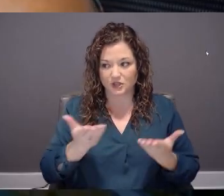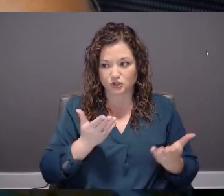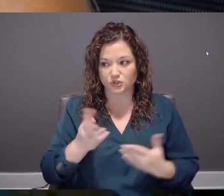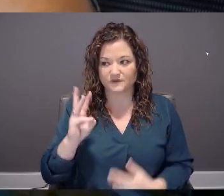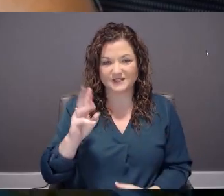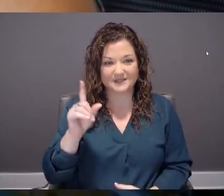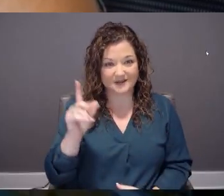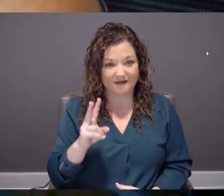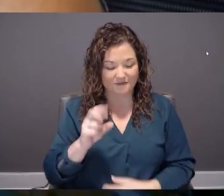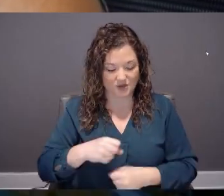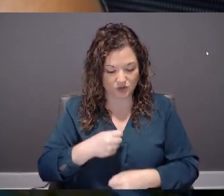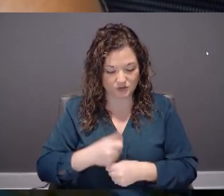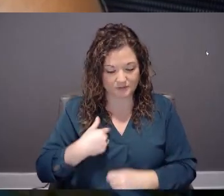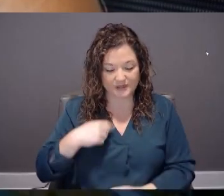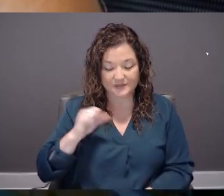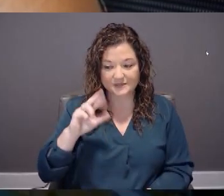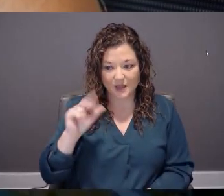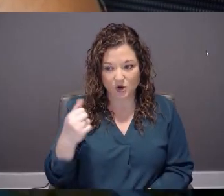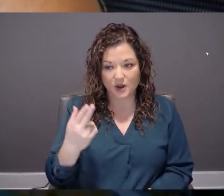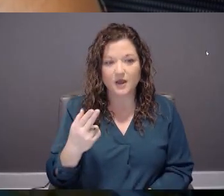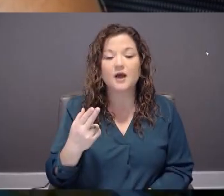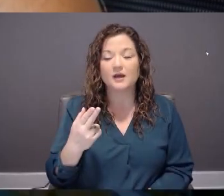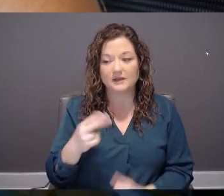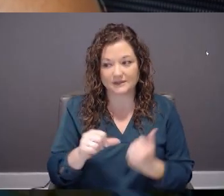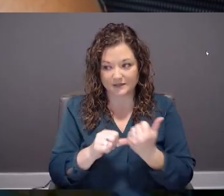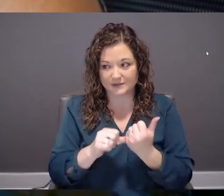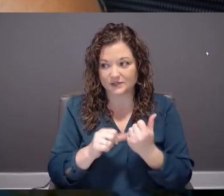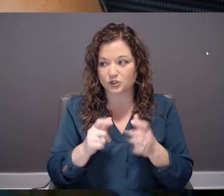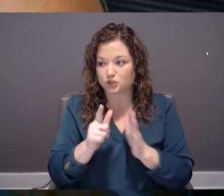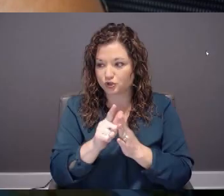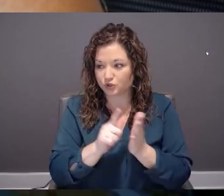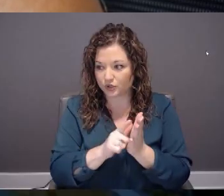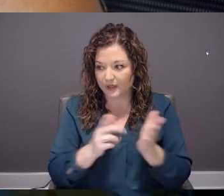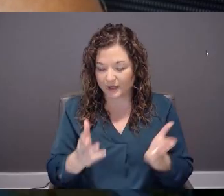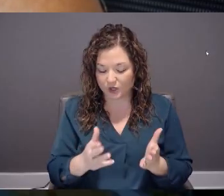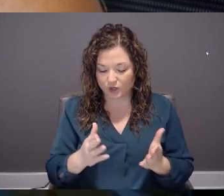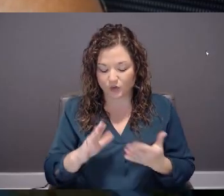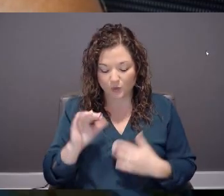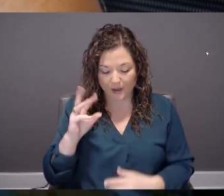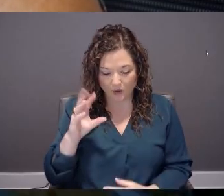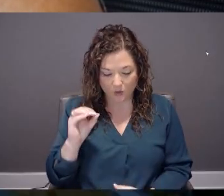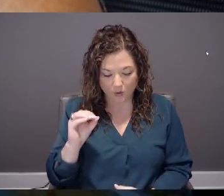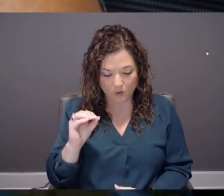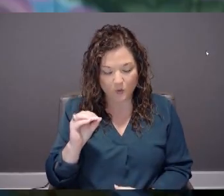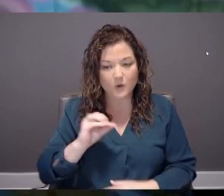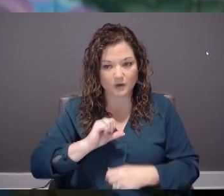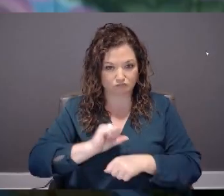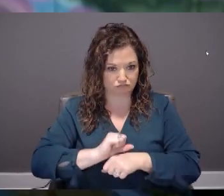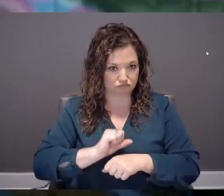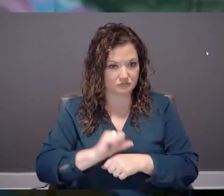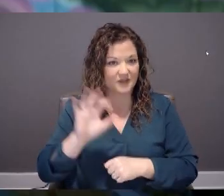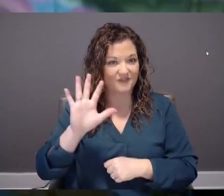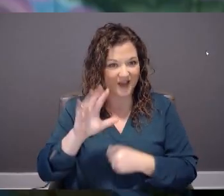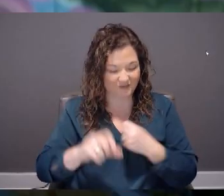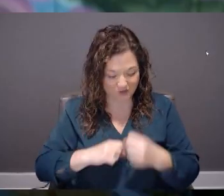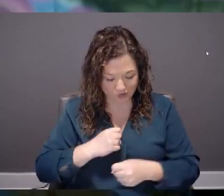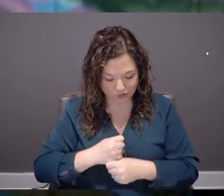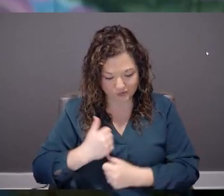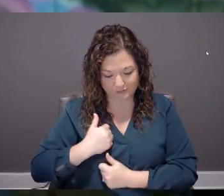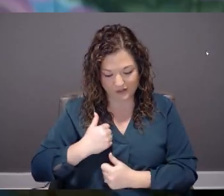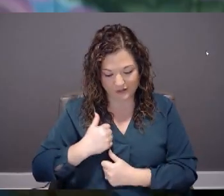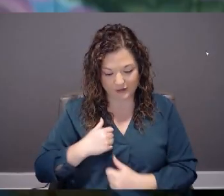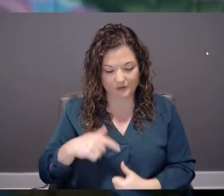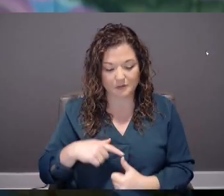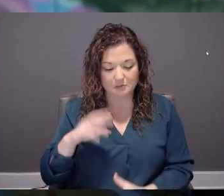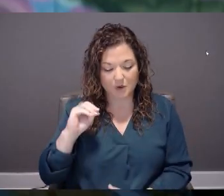I'm Sarah Raley. I'm an assistant city attorney here for the city of Waco, and I was in the Marine Corps for 5 years. Hi, I'm Officer Sophie Martinez. I